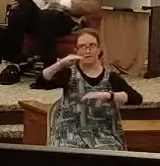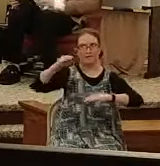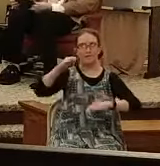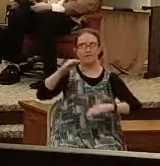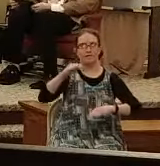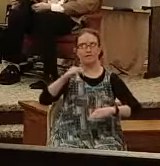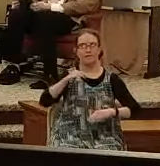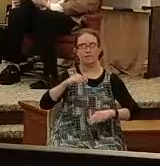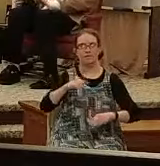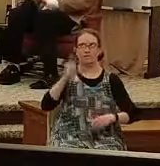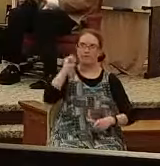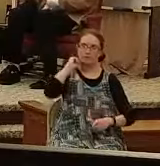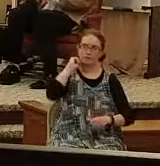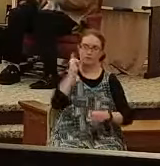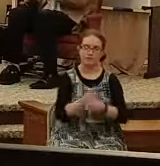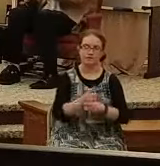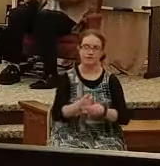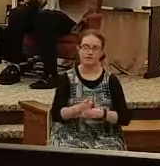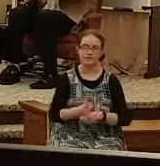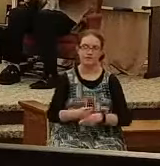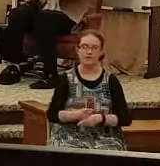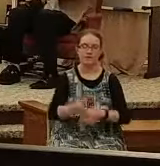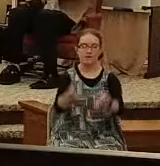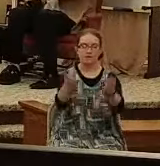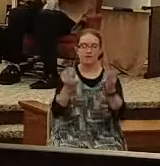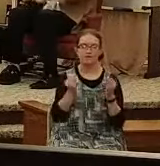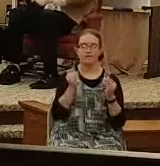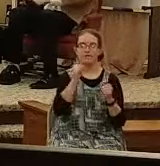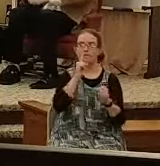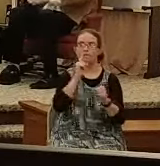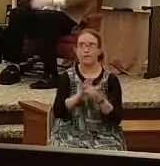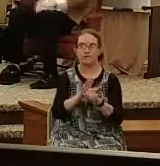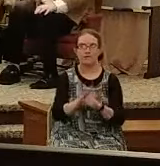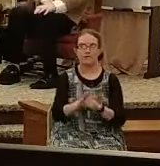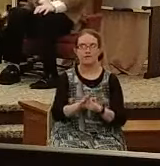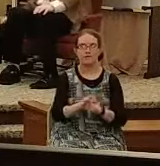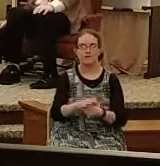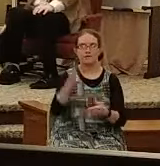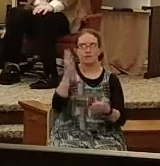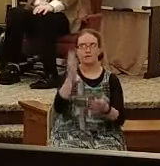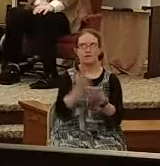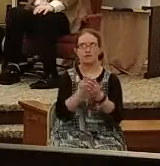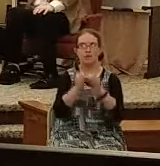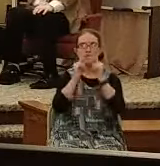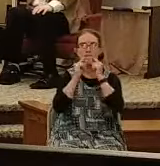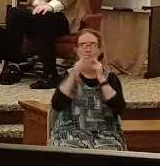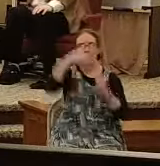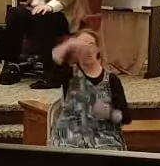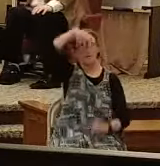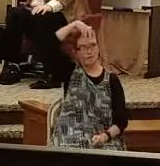Wrought righteousness. Obtained promises. Stop the mouths of